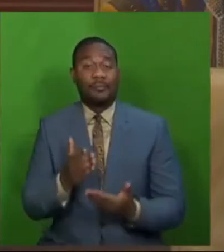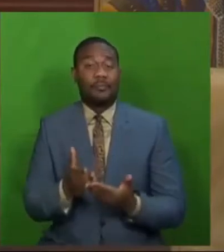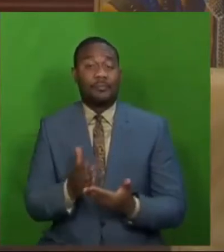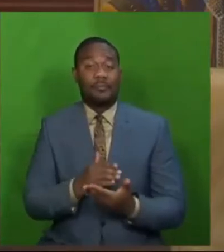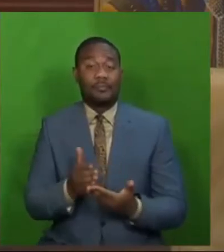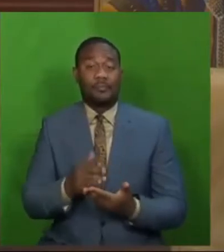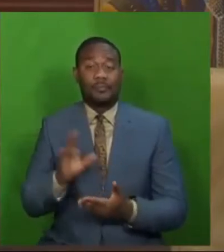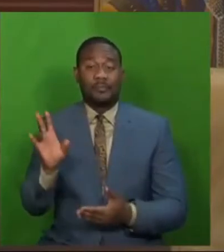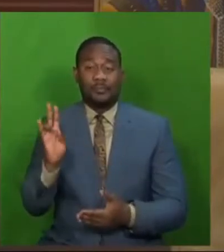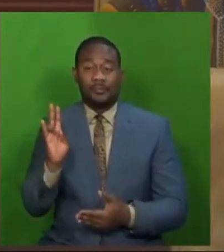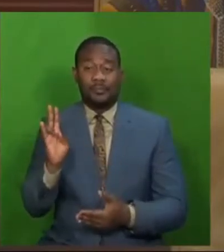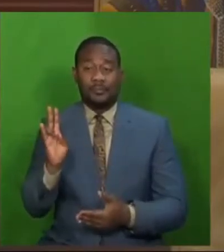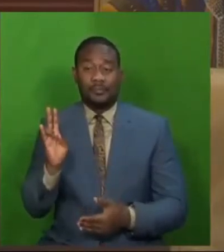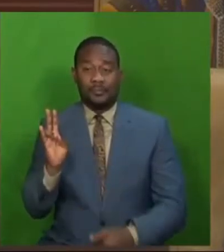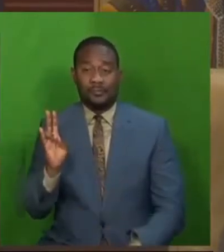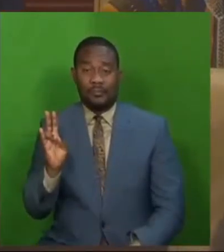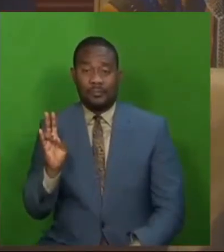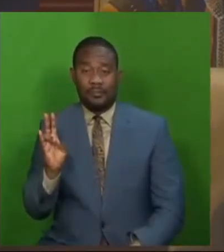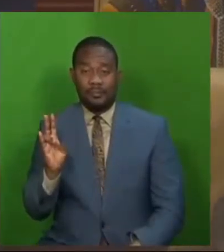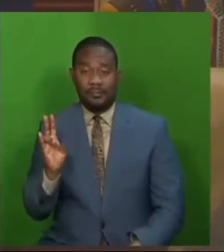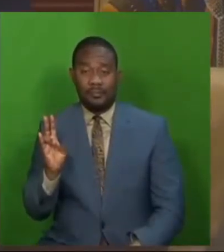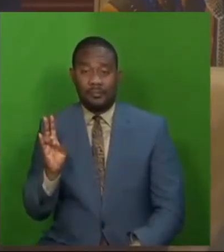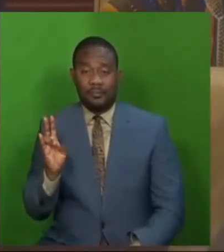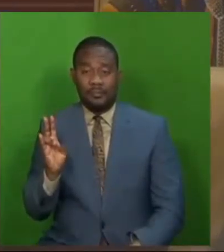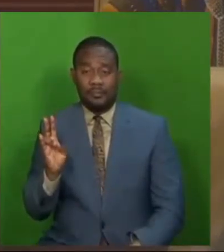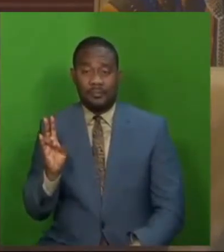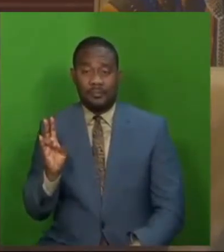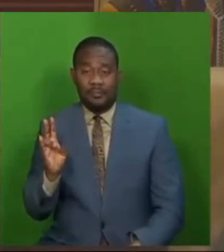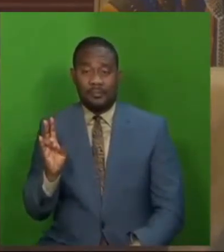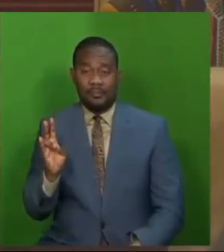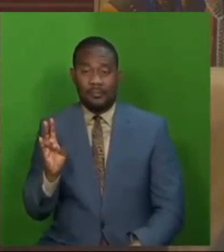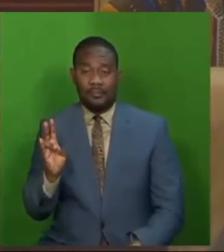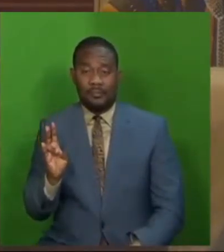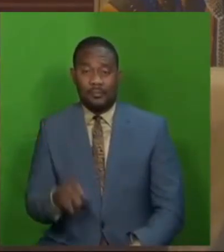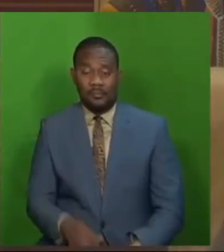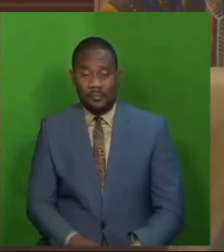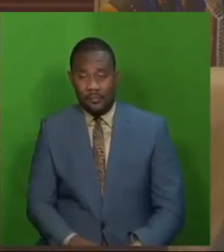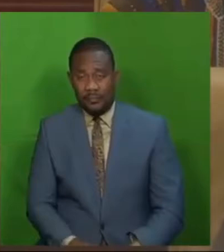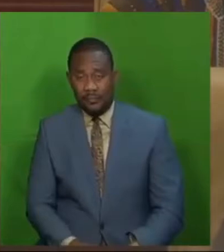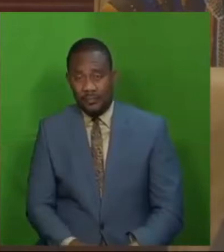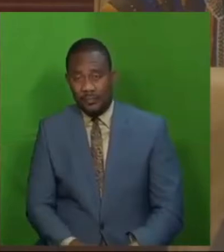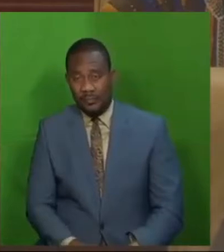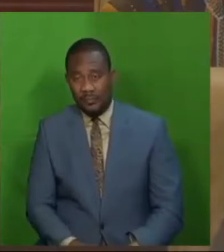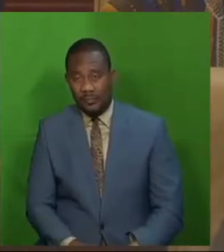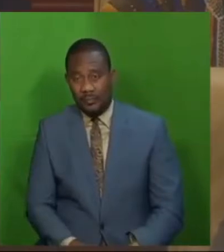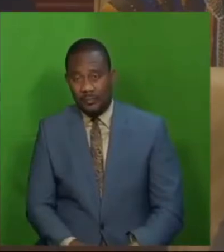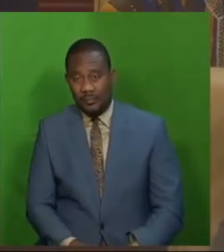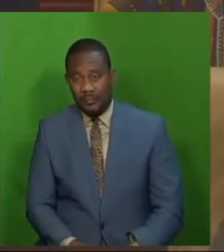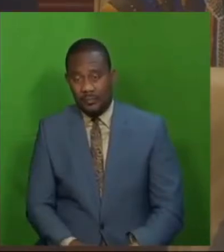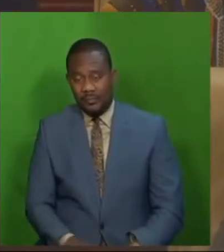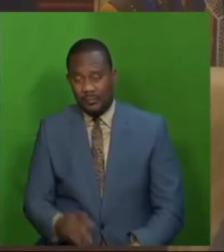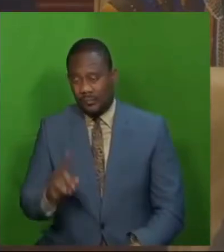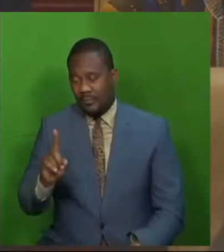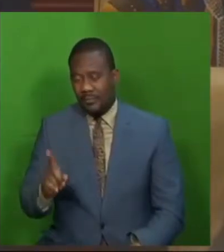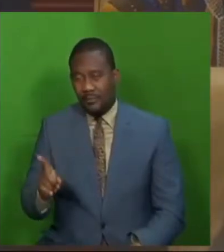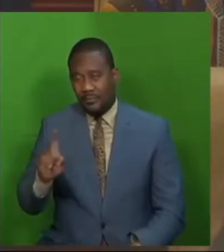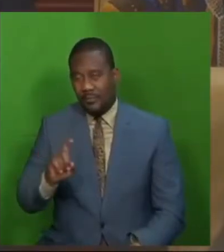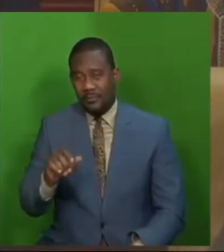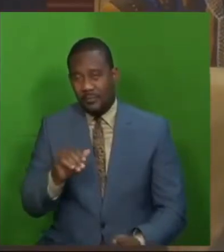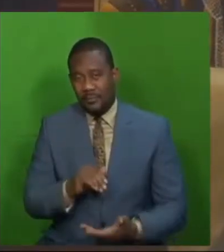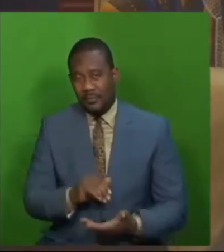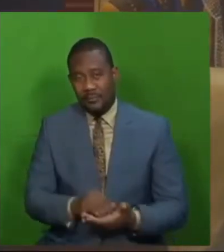7. Page 7 of the State of the Nation address. 100,000 health